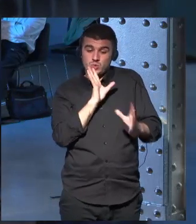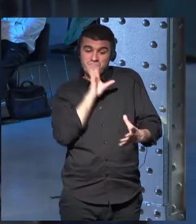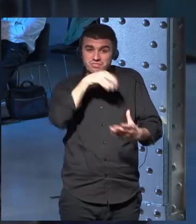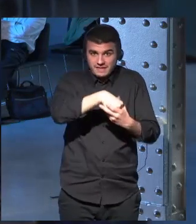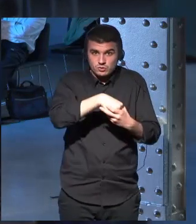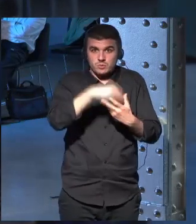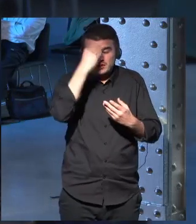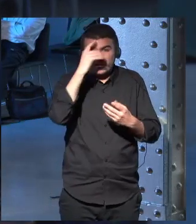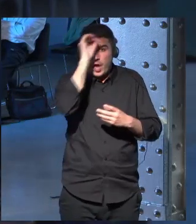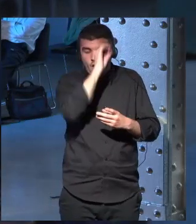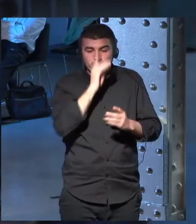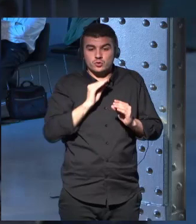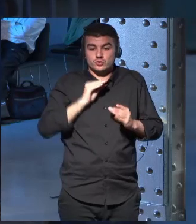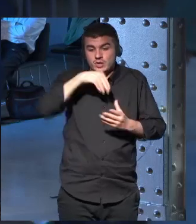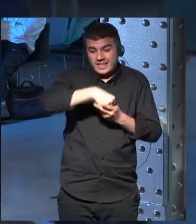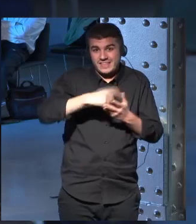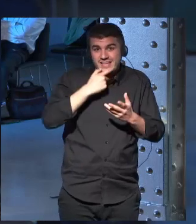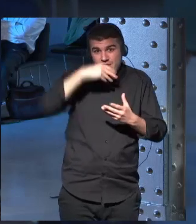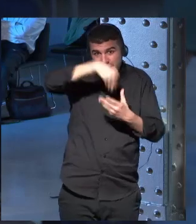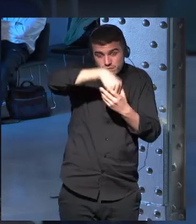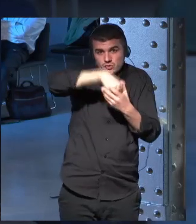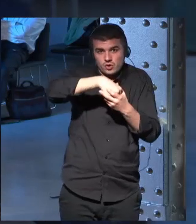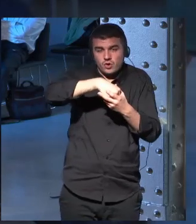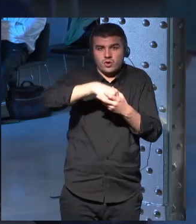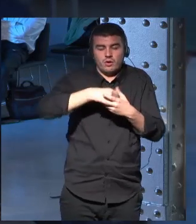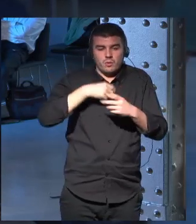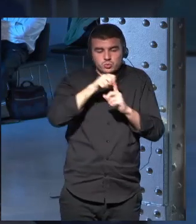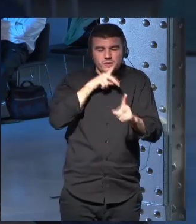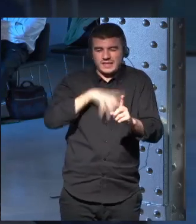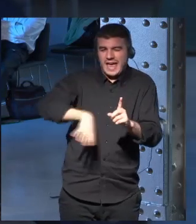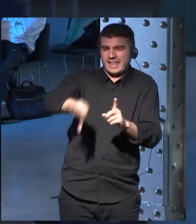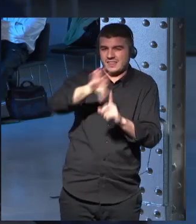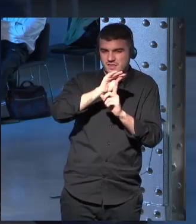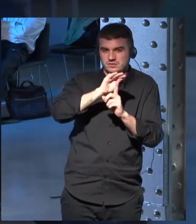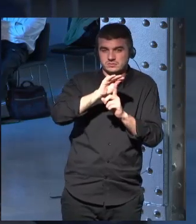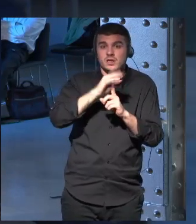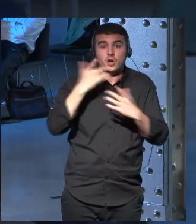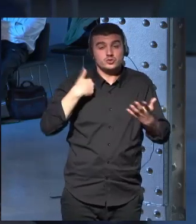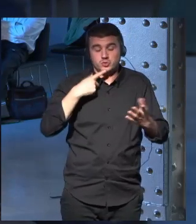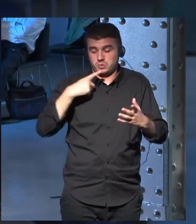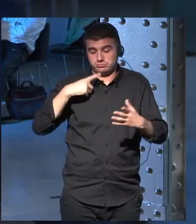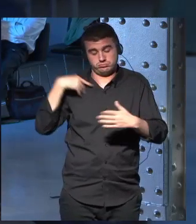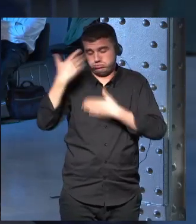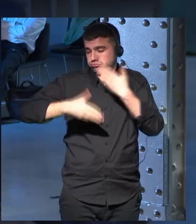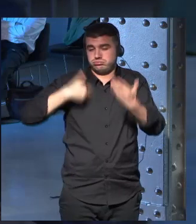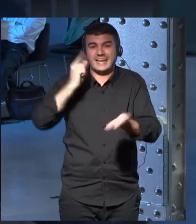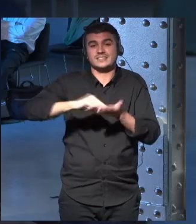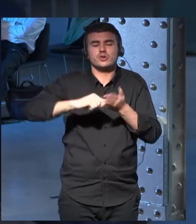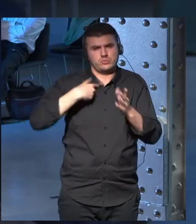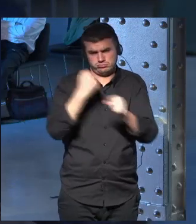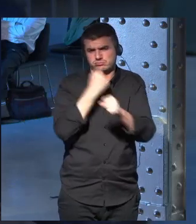I've, throughout my writing career, worked in English, but as the years have gone on, I've